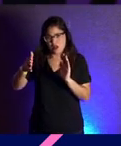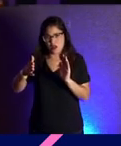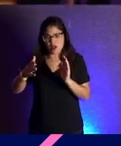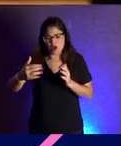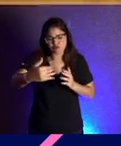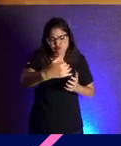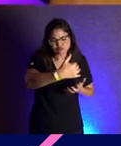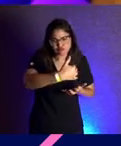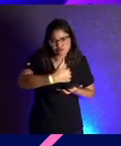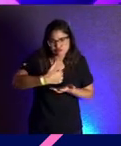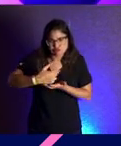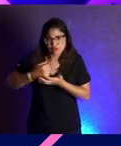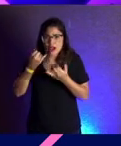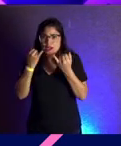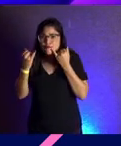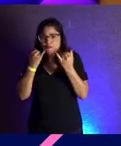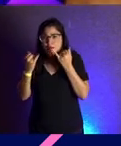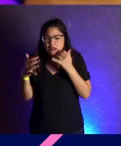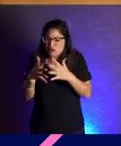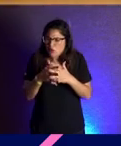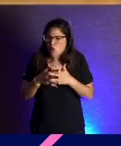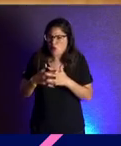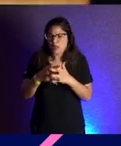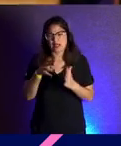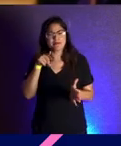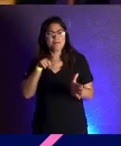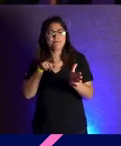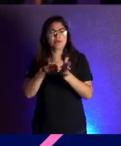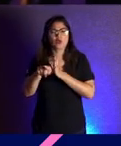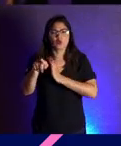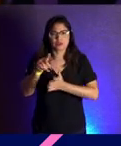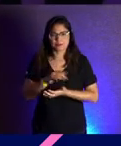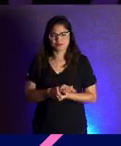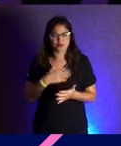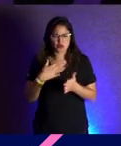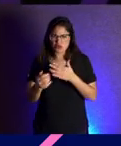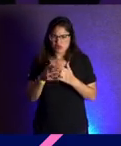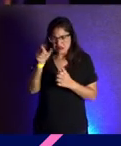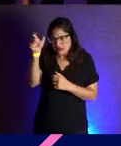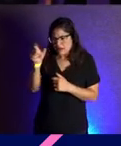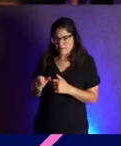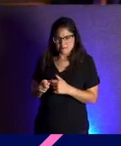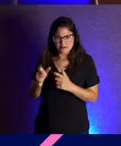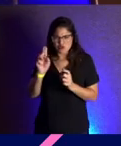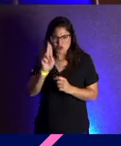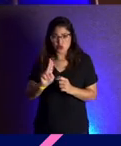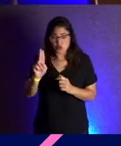My question for you is, and for anyone who's using data from one source,